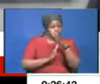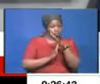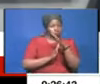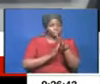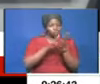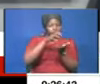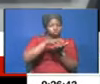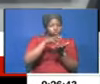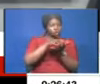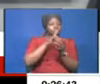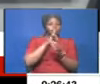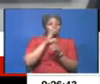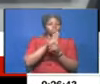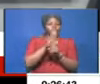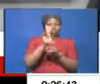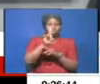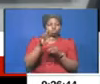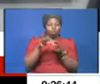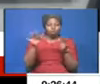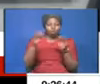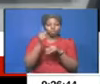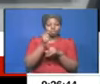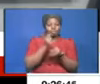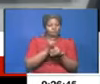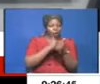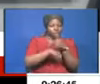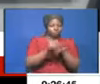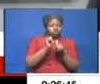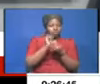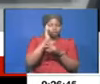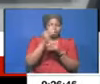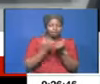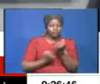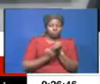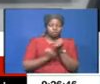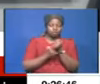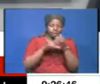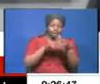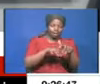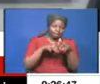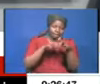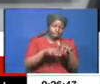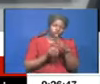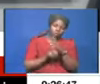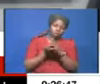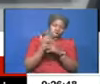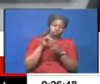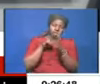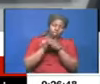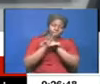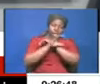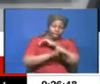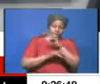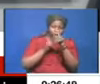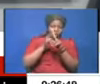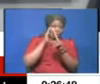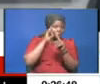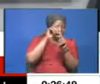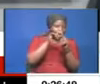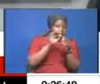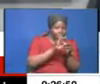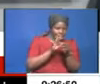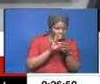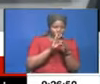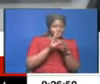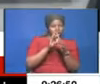deploy long-term measures that will boost agricultural productivity across the country. From Azimio La Umoja's